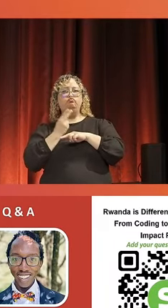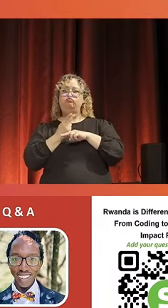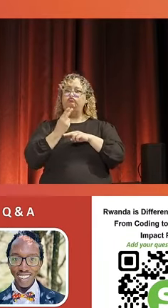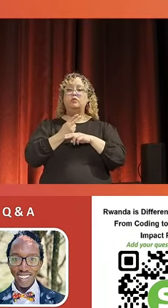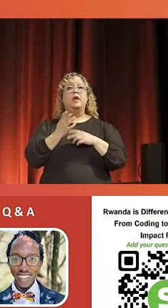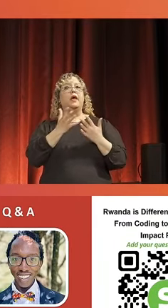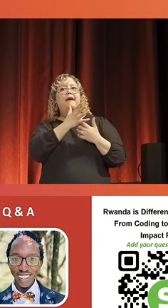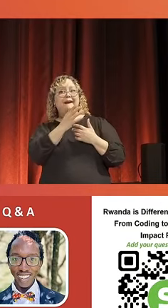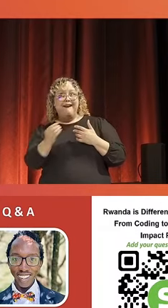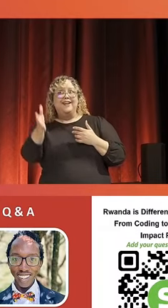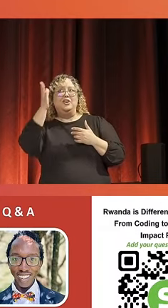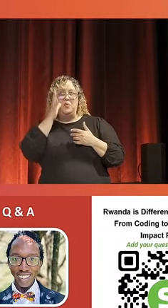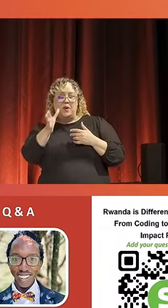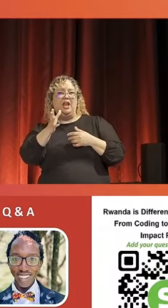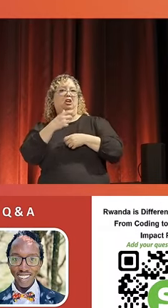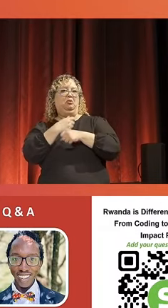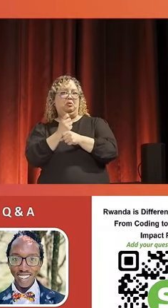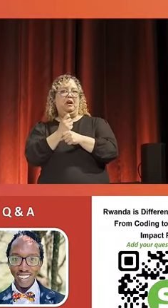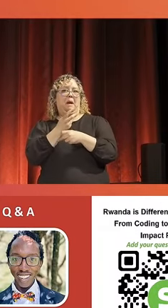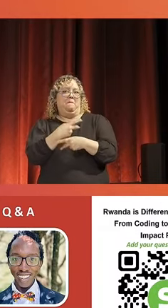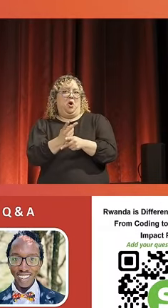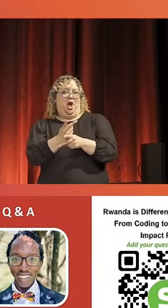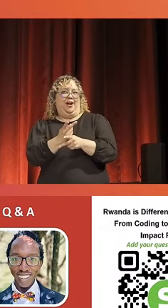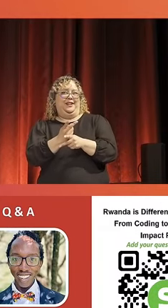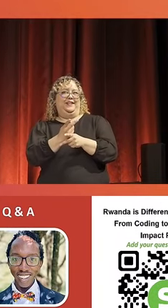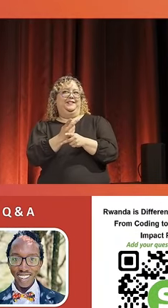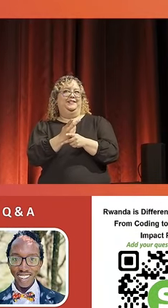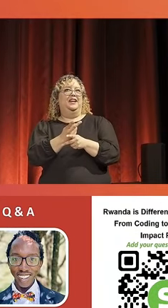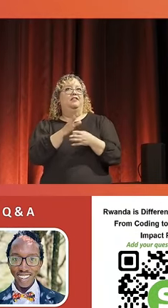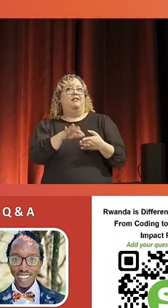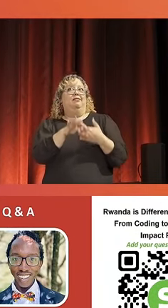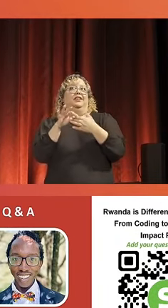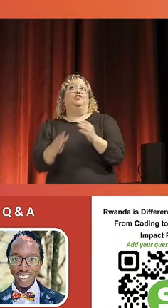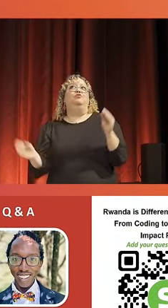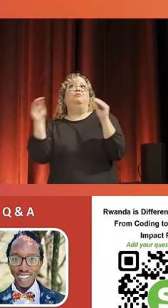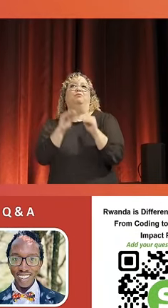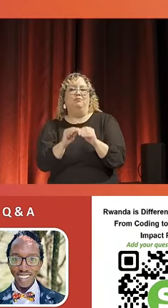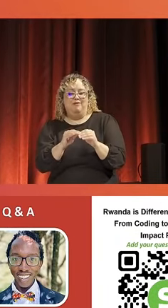a lot of products that lead to more adoption on this.